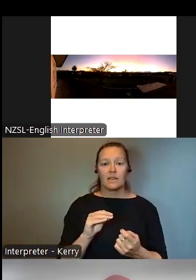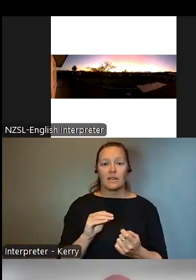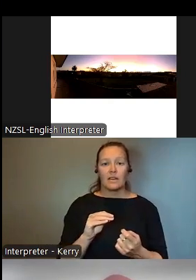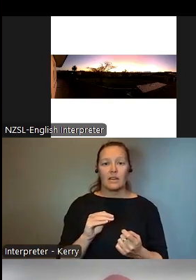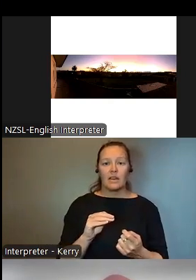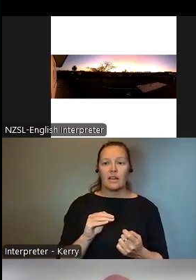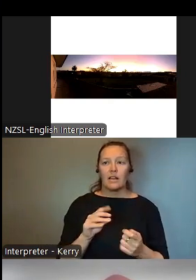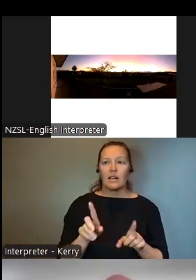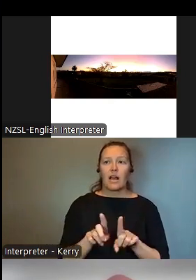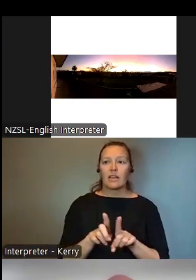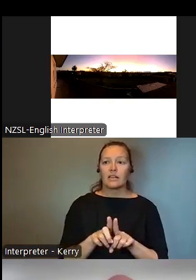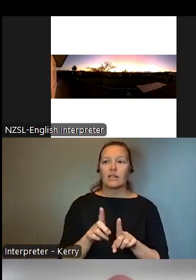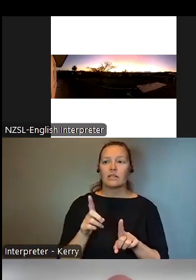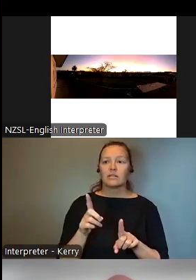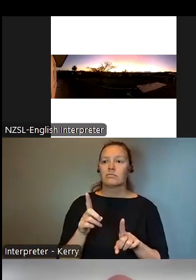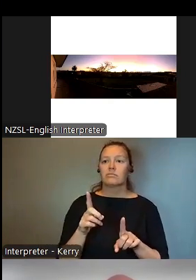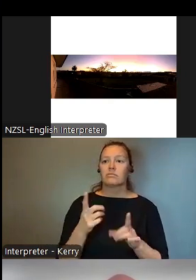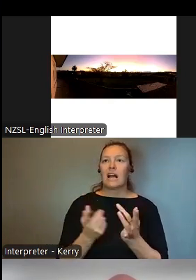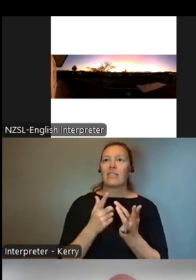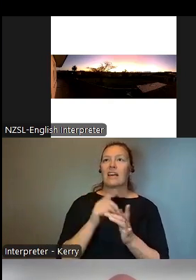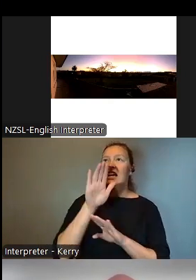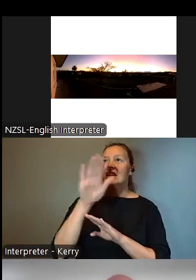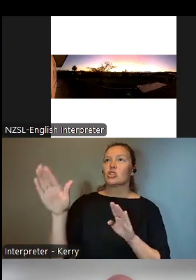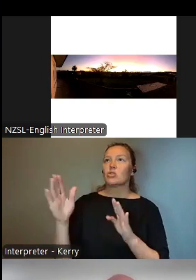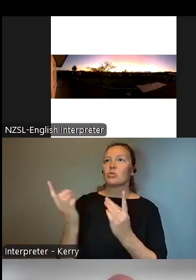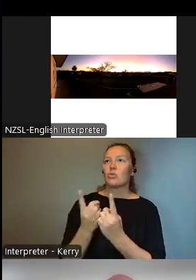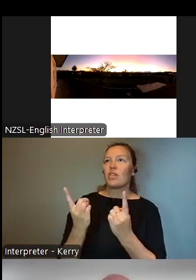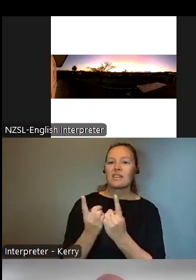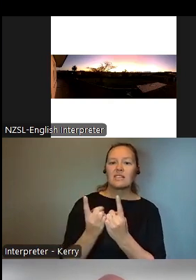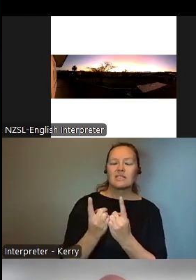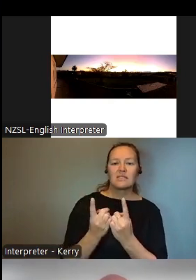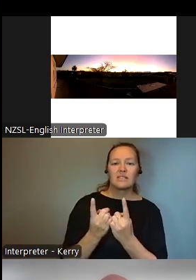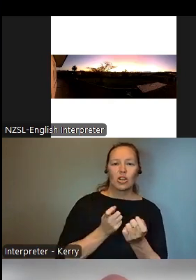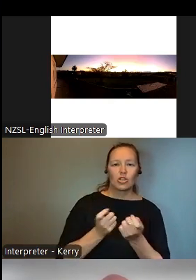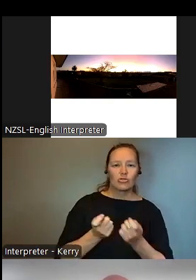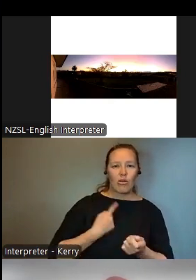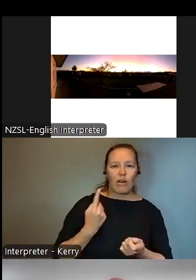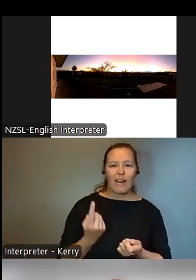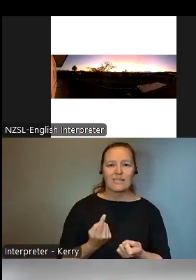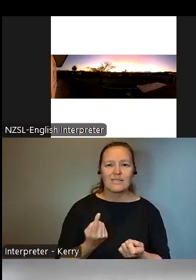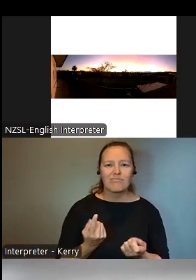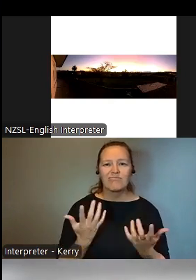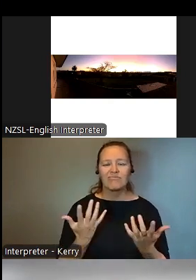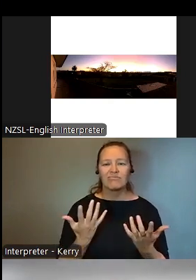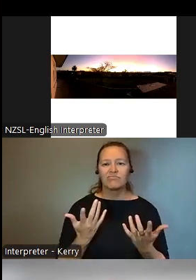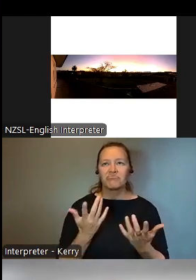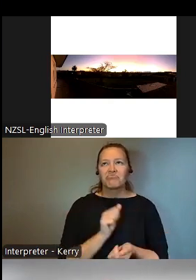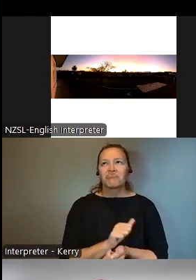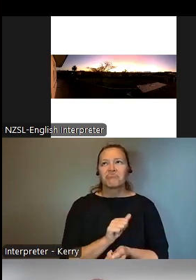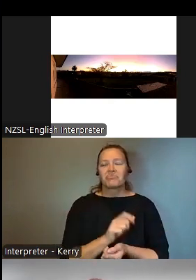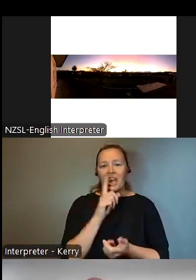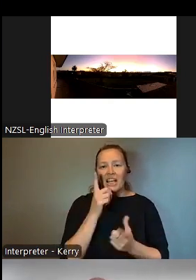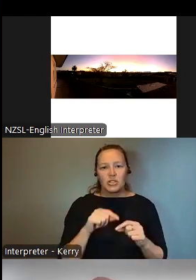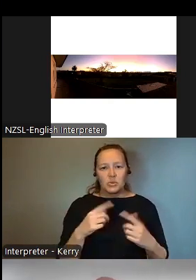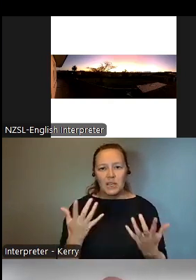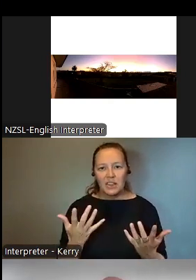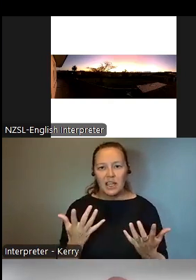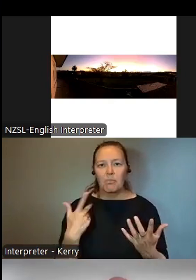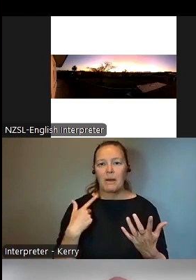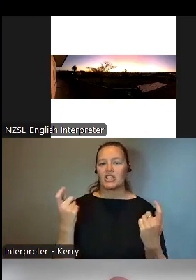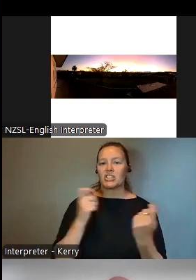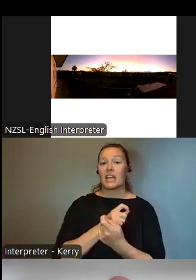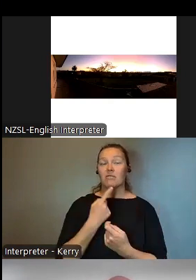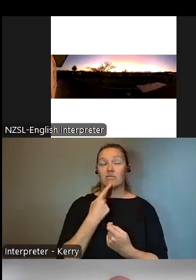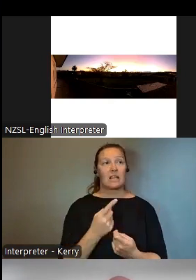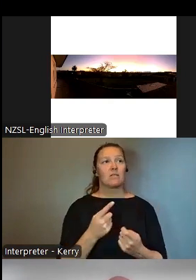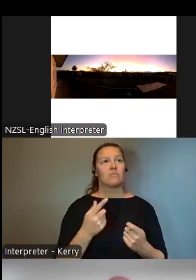of external elements or we're at the whim of the weather, so we can't really do much, shifting that to saying we are actually